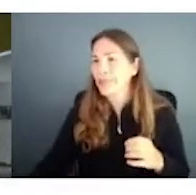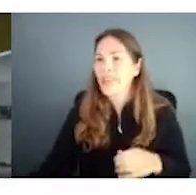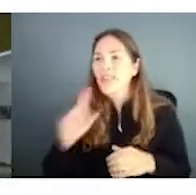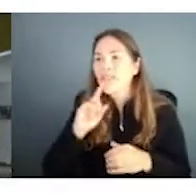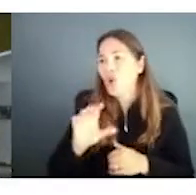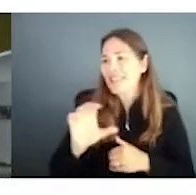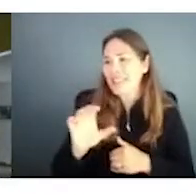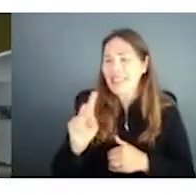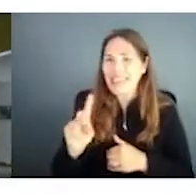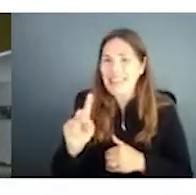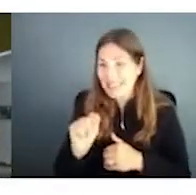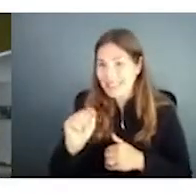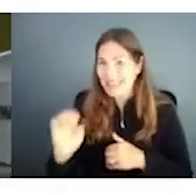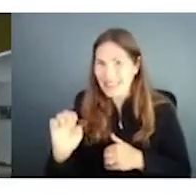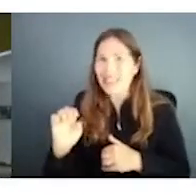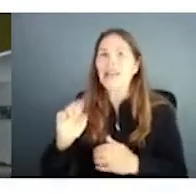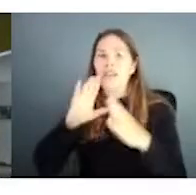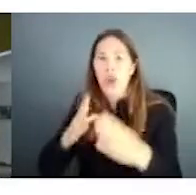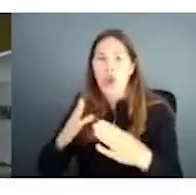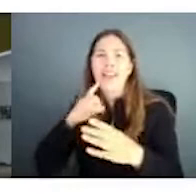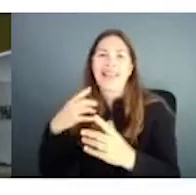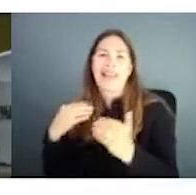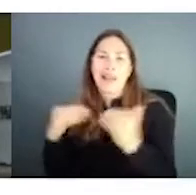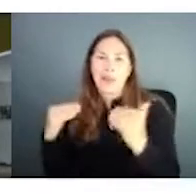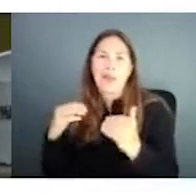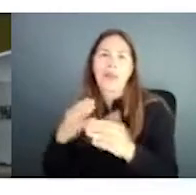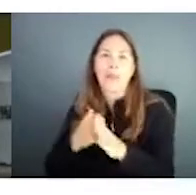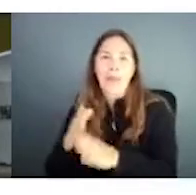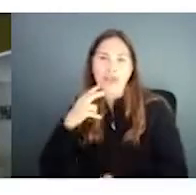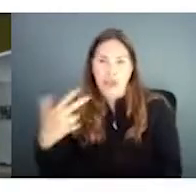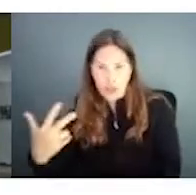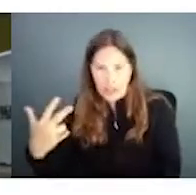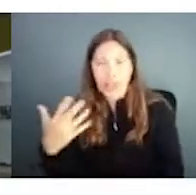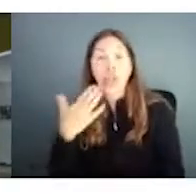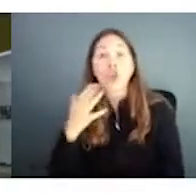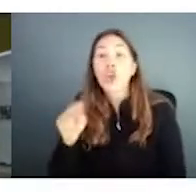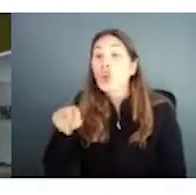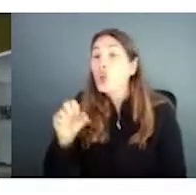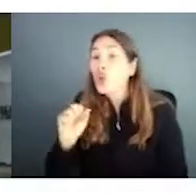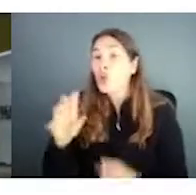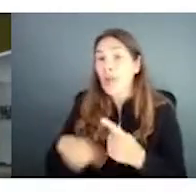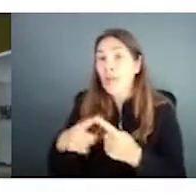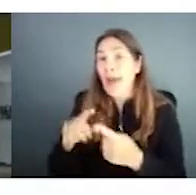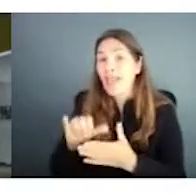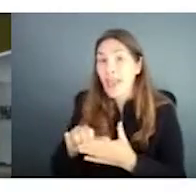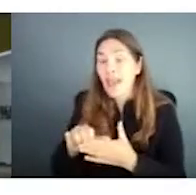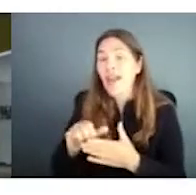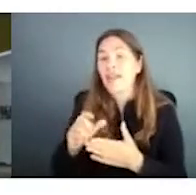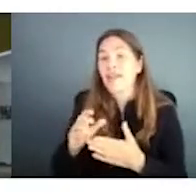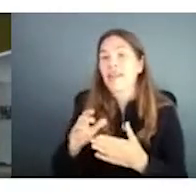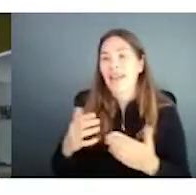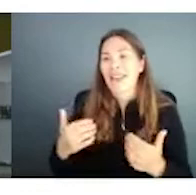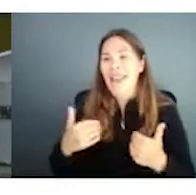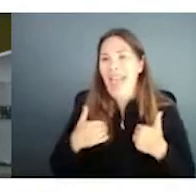concentrator 2, CTE major equals 3. The good news coming out around this is that there is